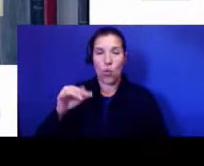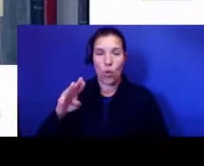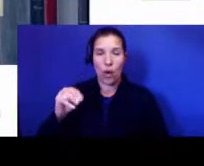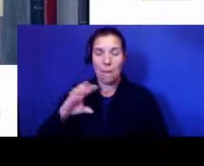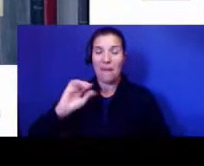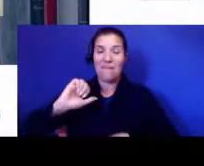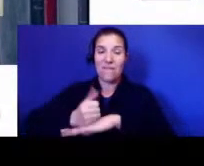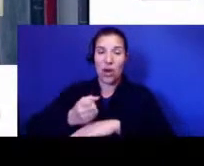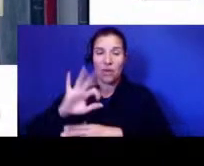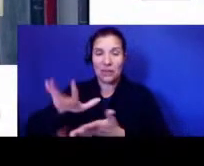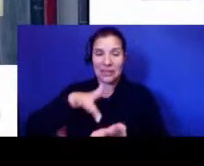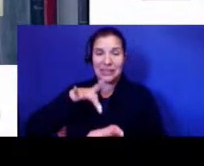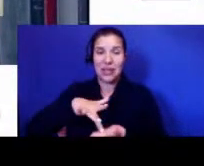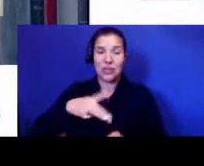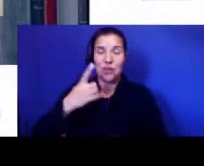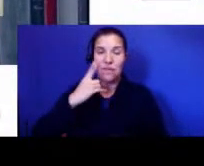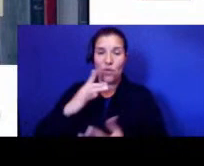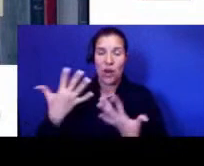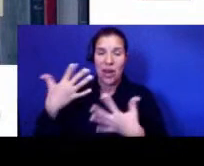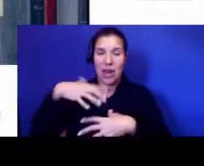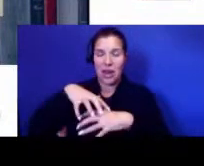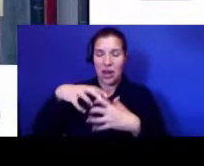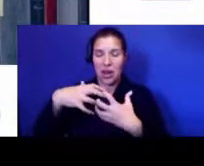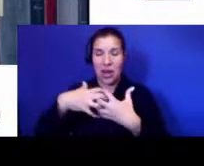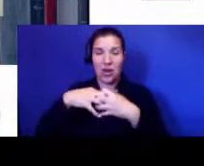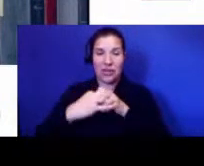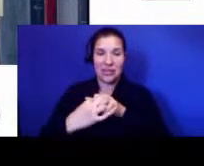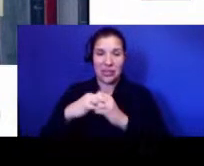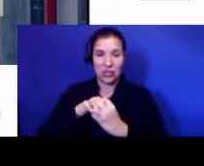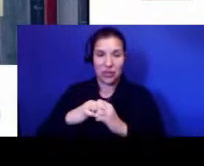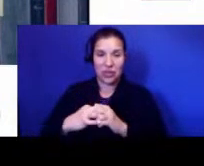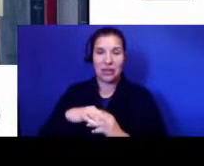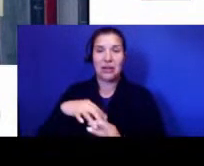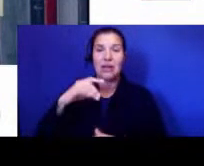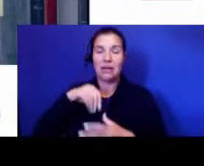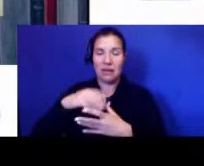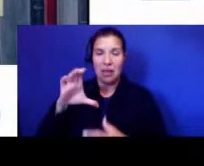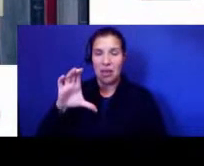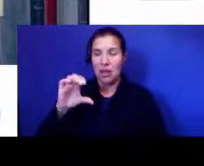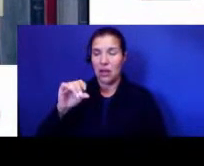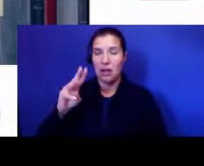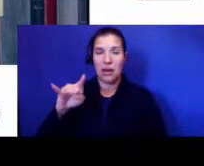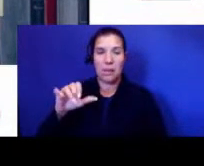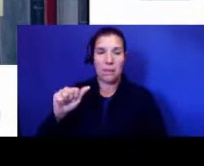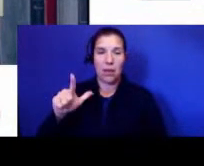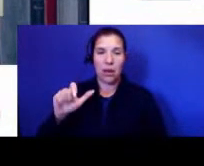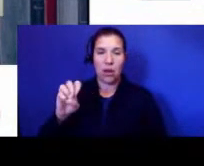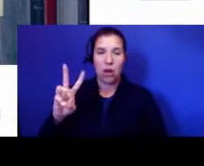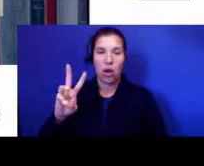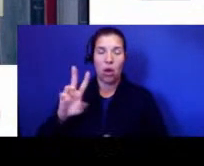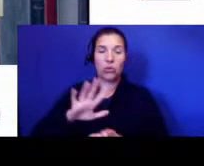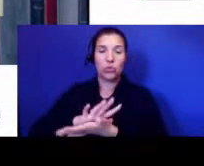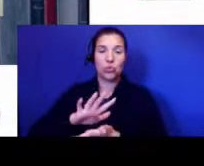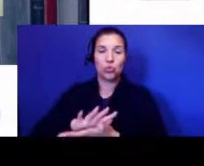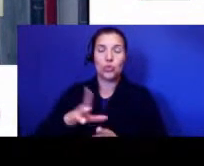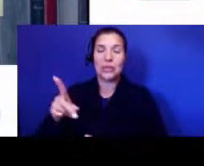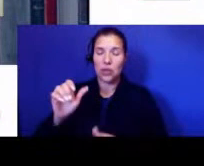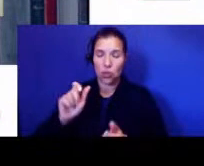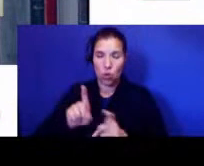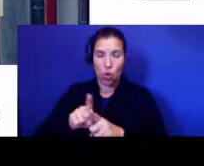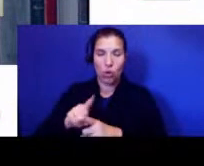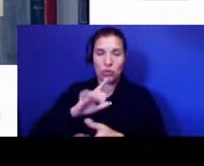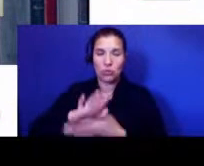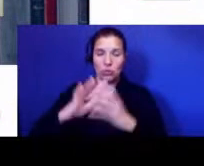of the Center for Intersectionality and Social Policy Studies at Columbia Law School, and is the Promise Institute professor